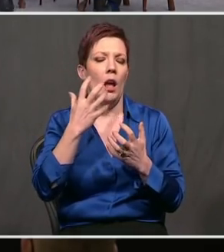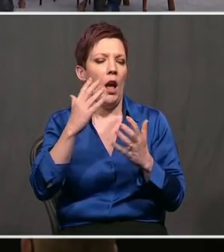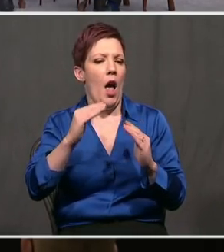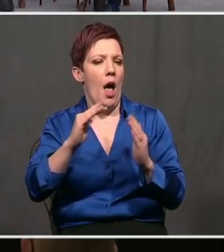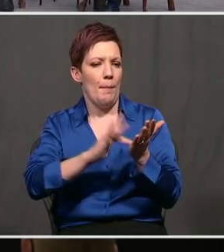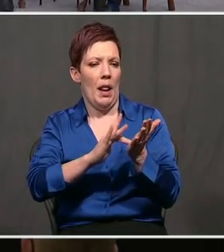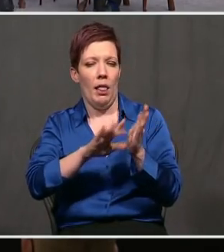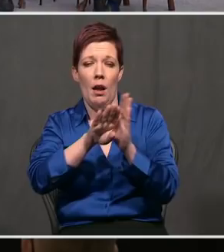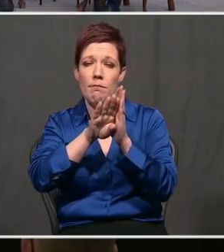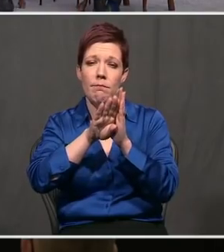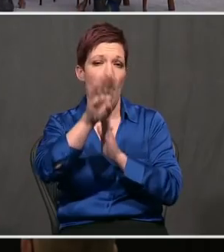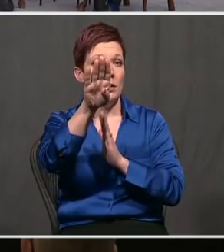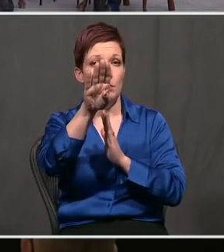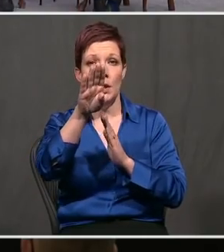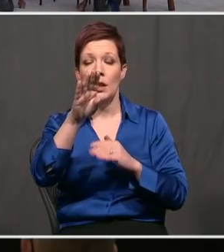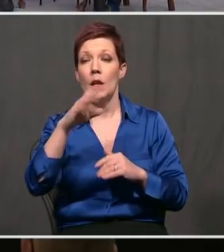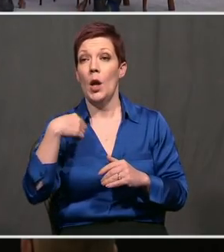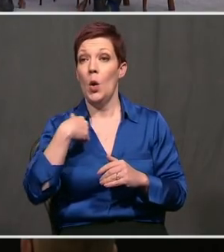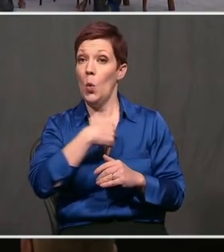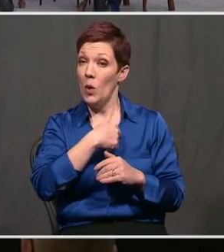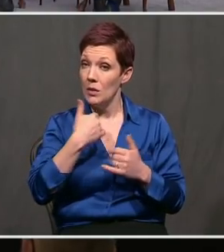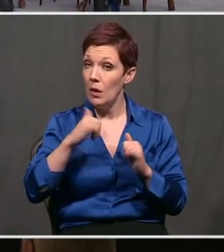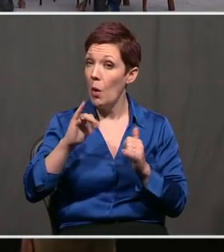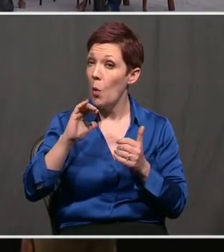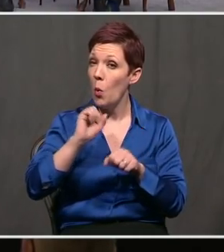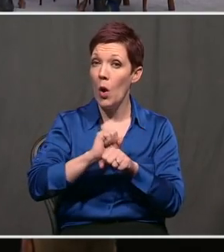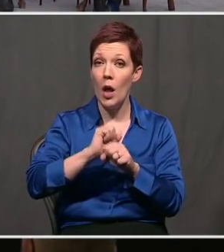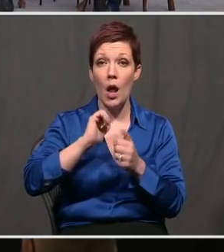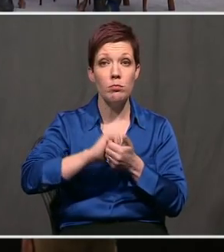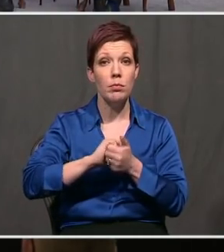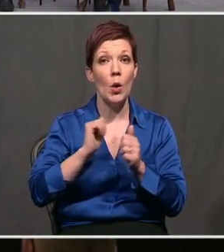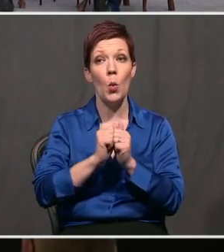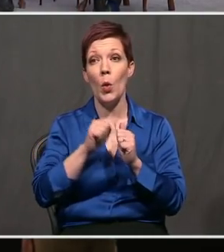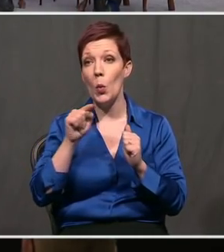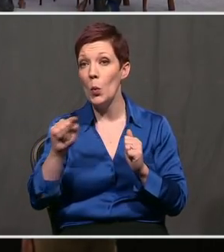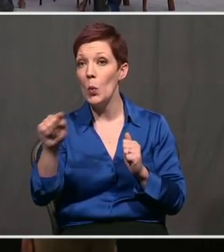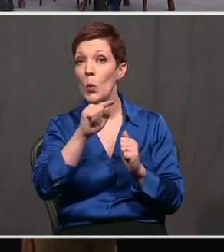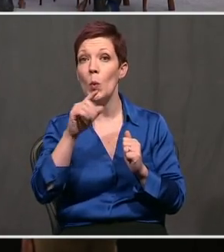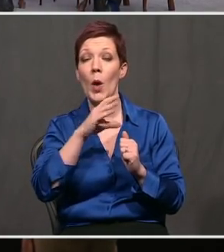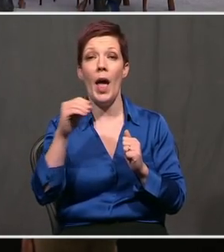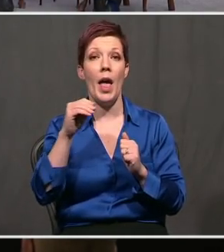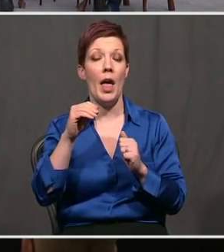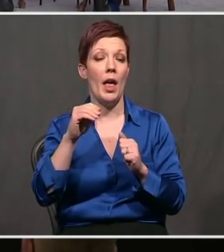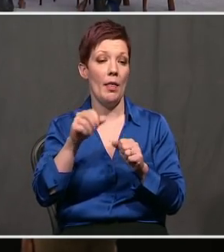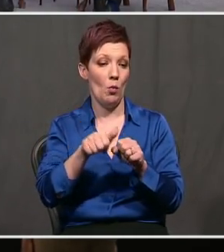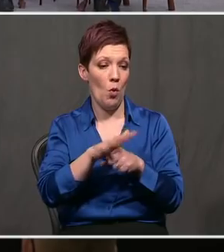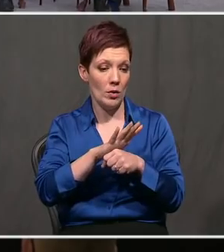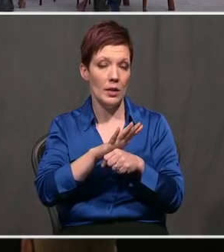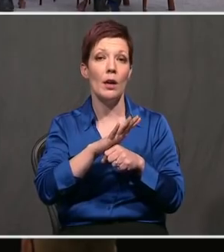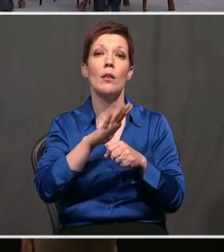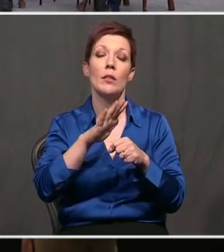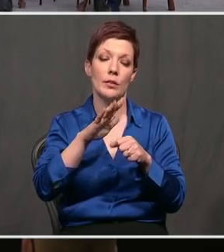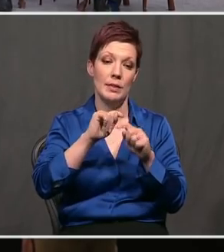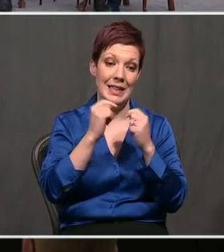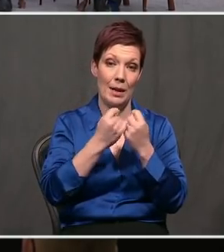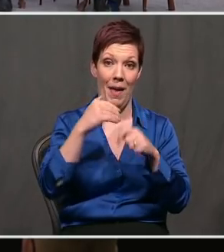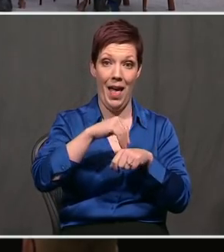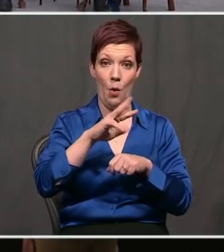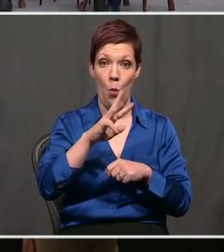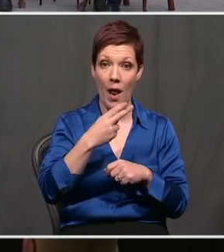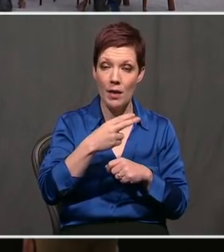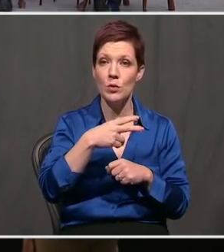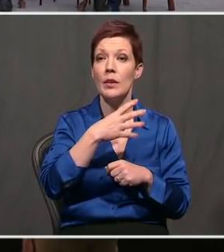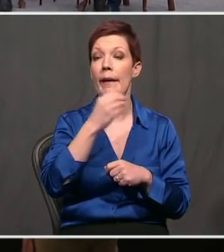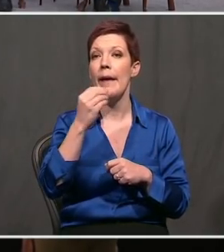know, we've been working collaboratively with you, with your team, and with the White House coronavirus team to get us prepared. So we